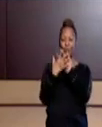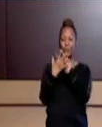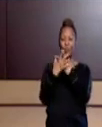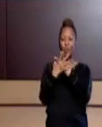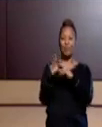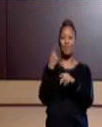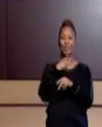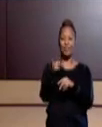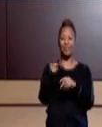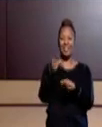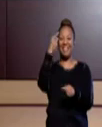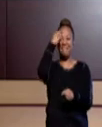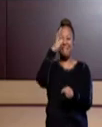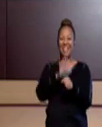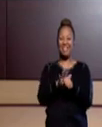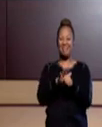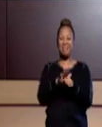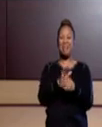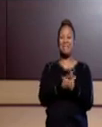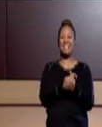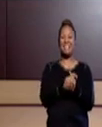a promise.